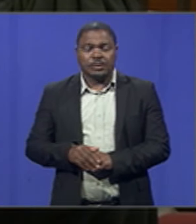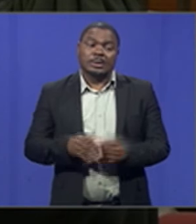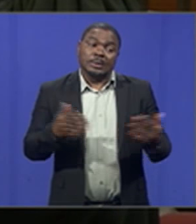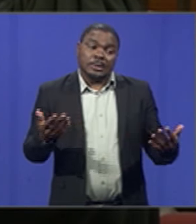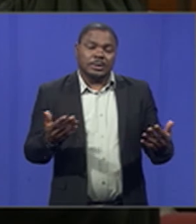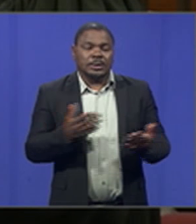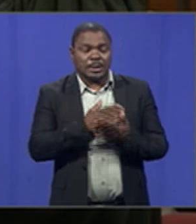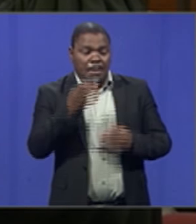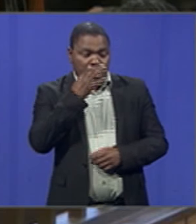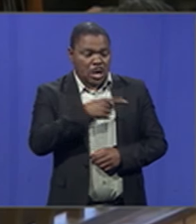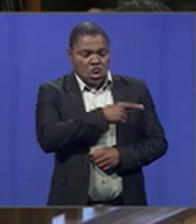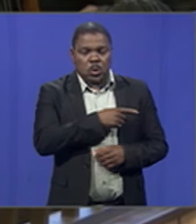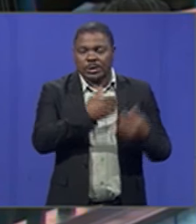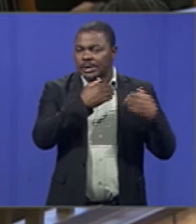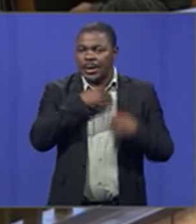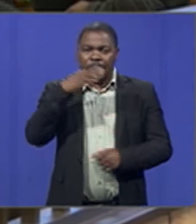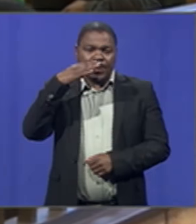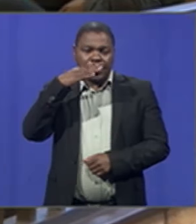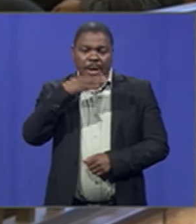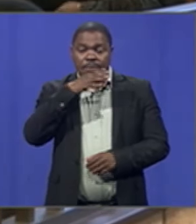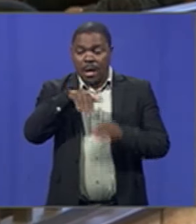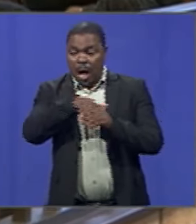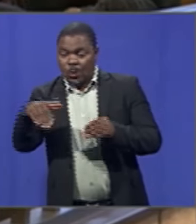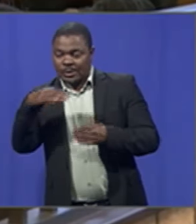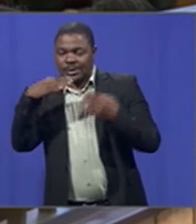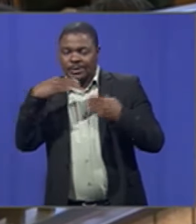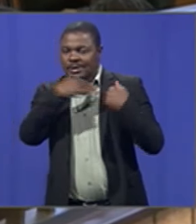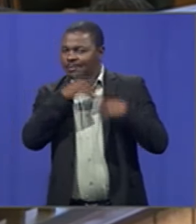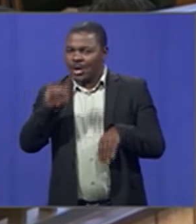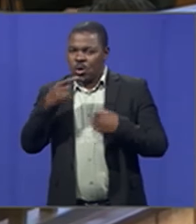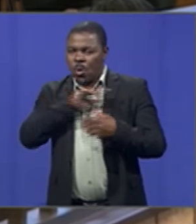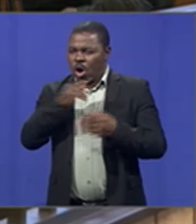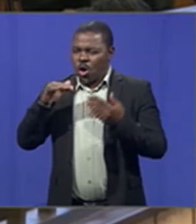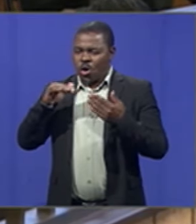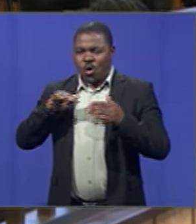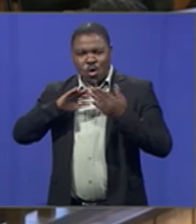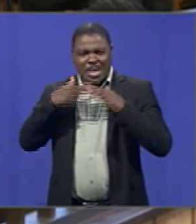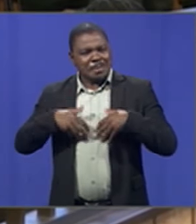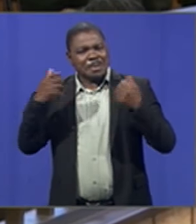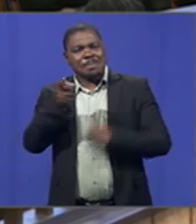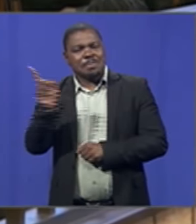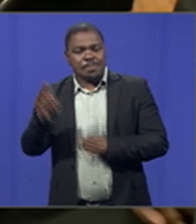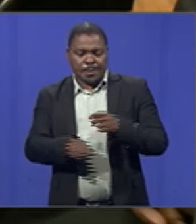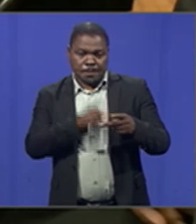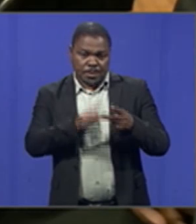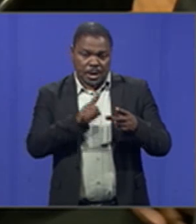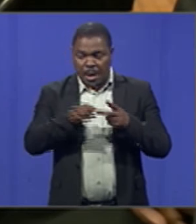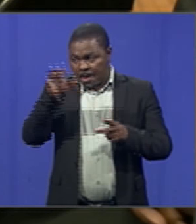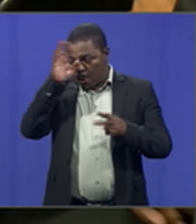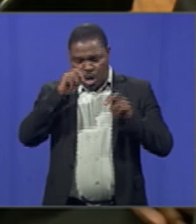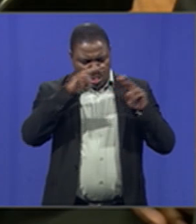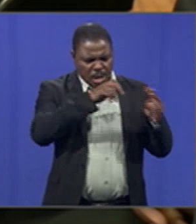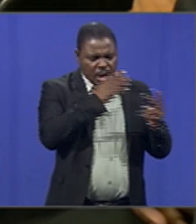nna mo kotsing ka ntlha maikutlo a baagi mme e tlaleleditse ka gore melaelwa a ka feretlhana le dipatlisiso tsa